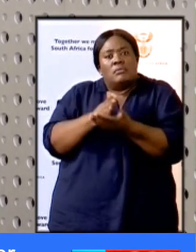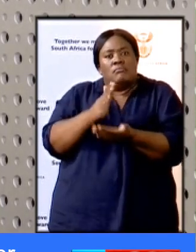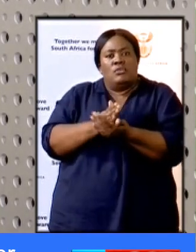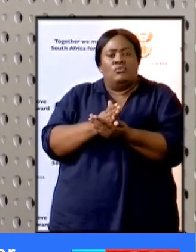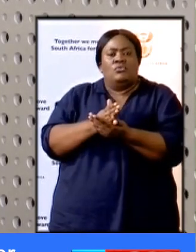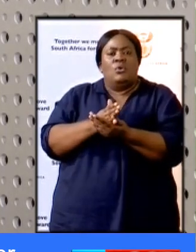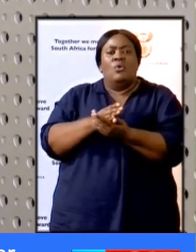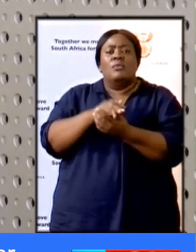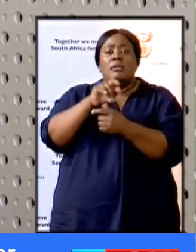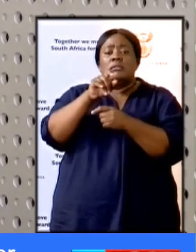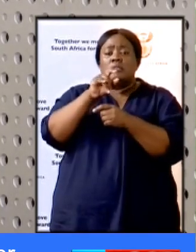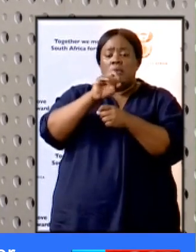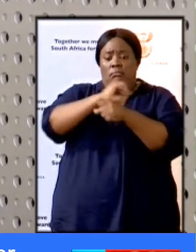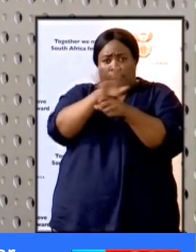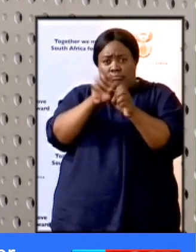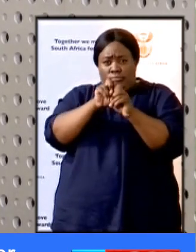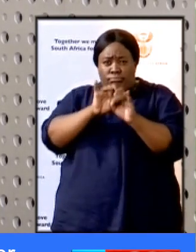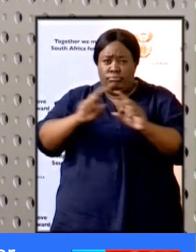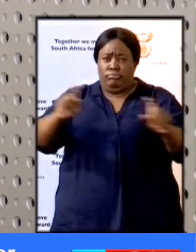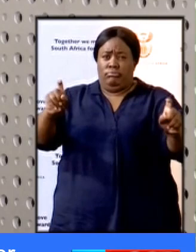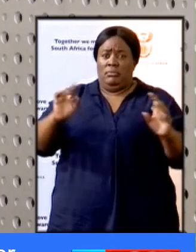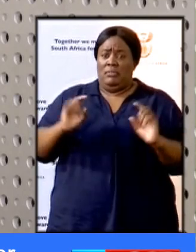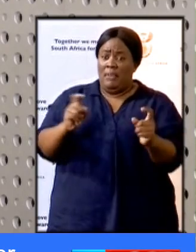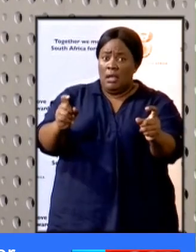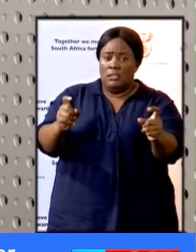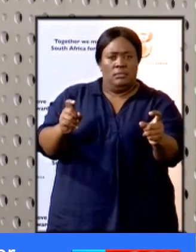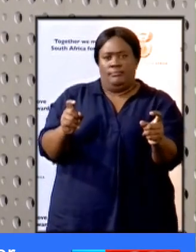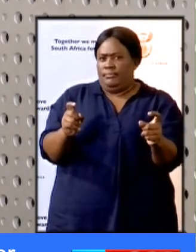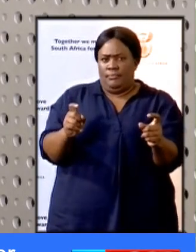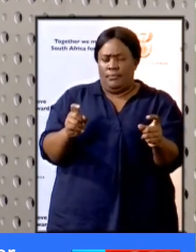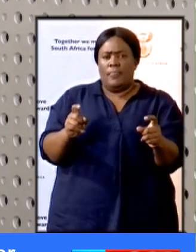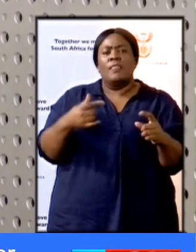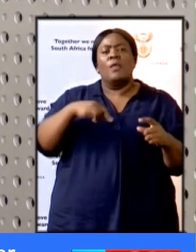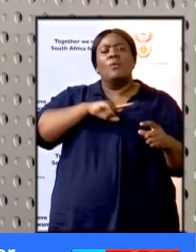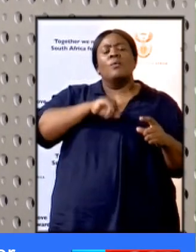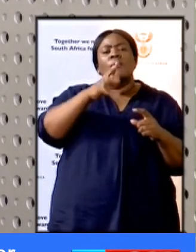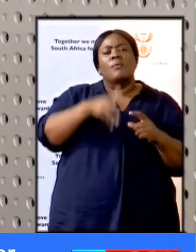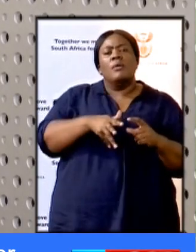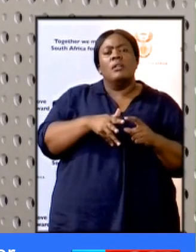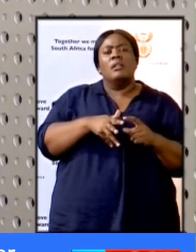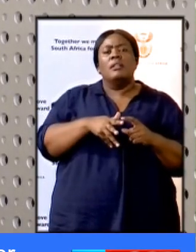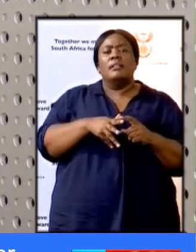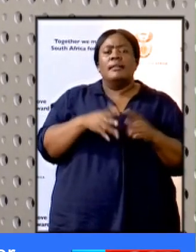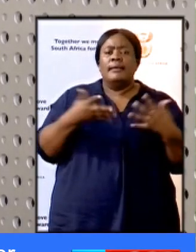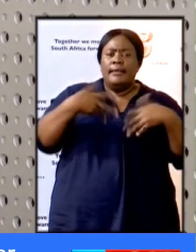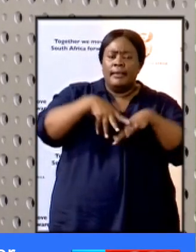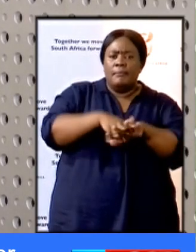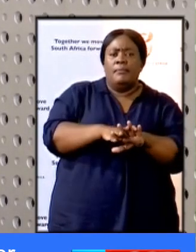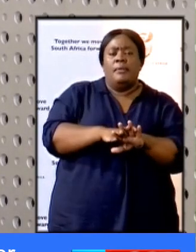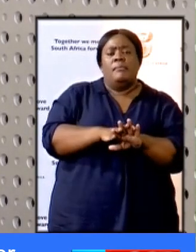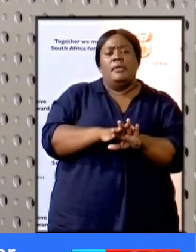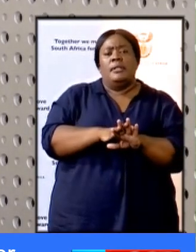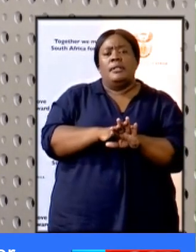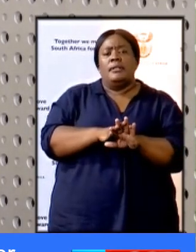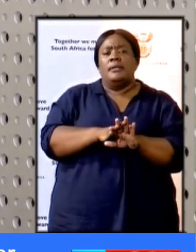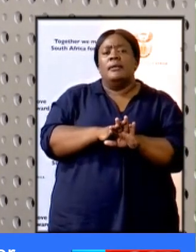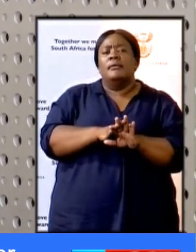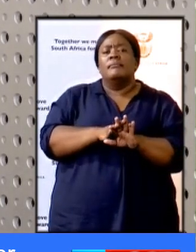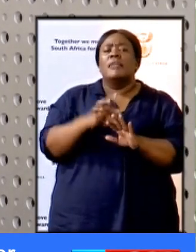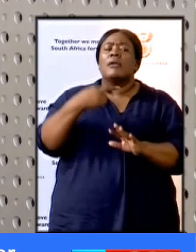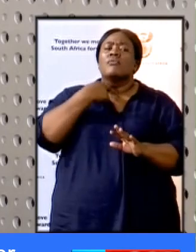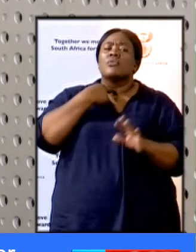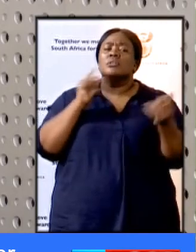We will be implementing a risk-adjusted strategy for the entire post-school education and training